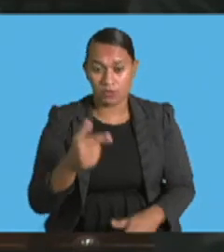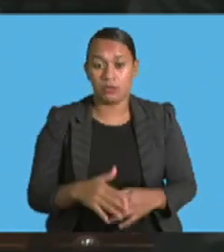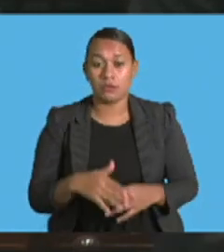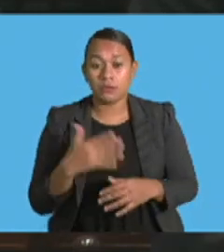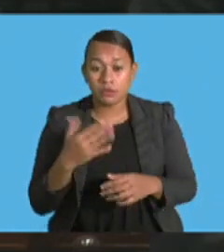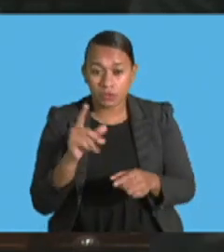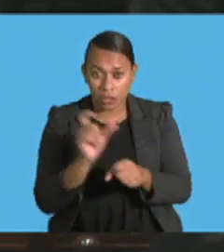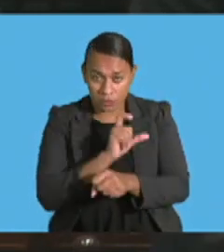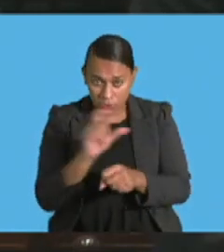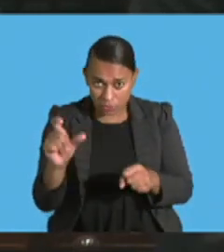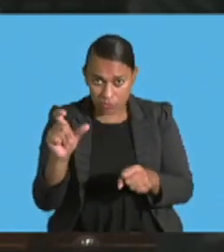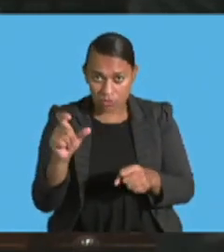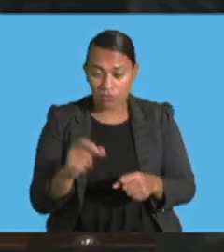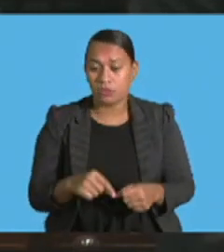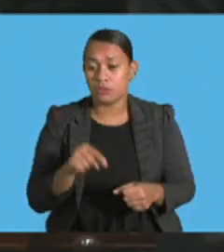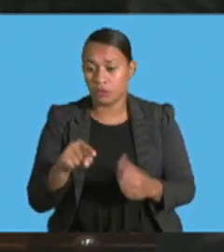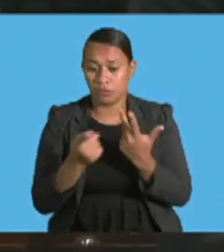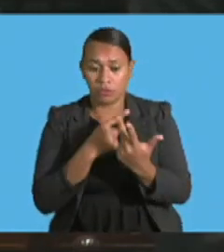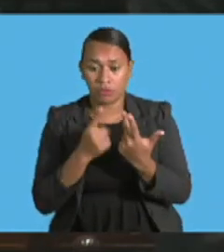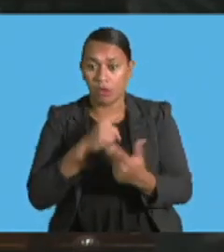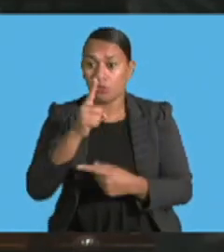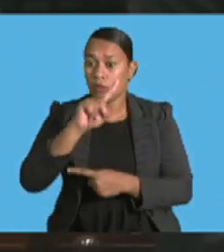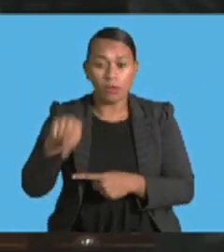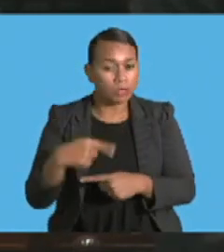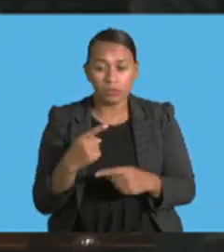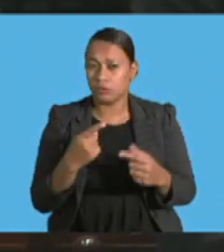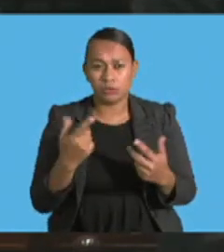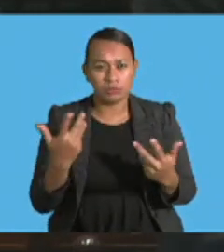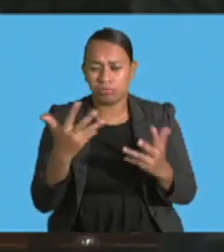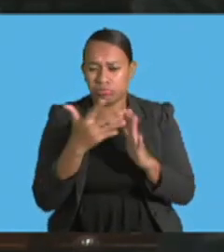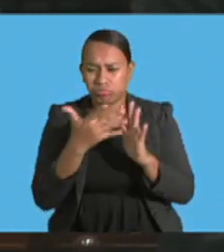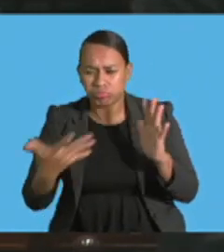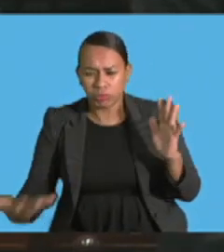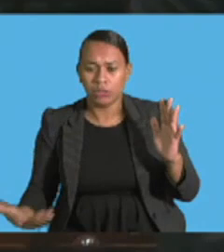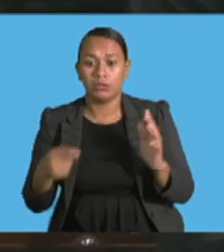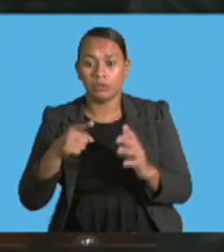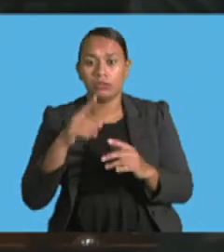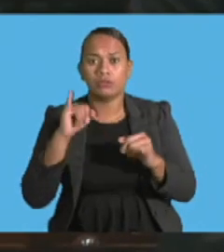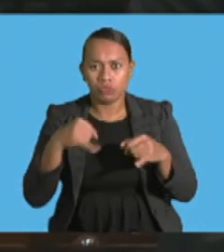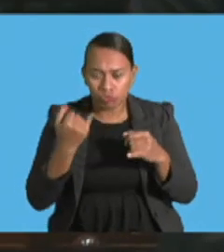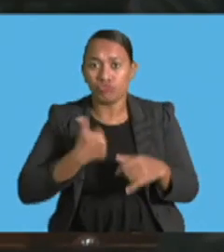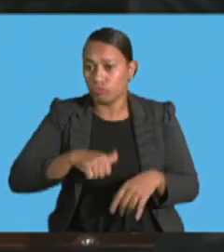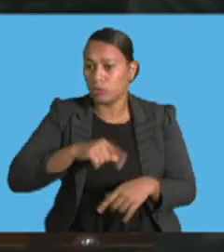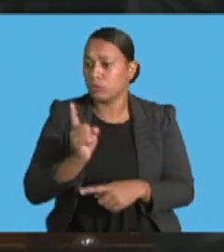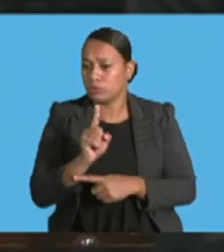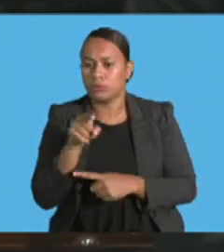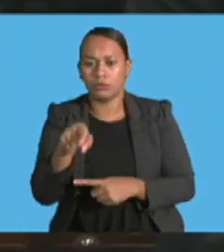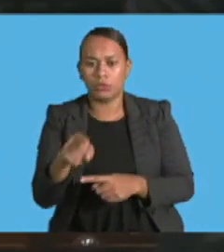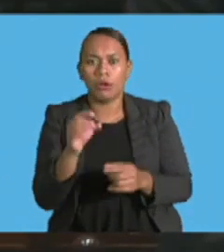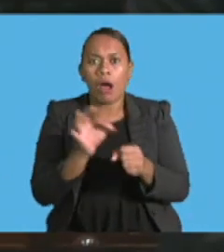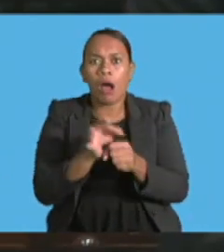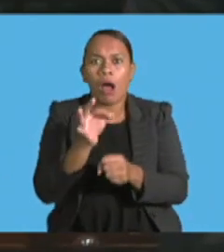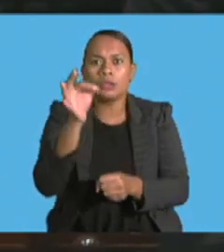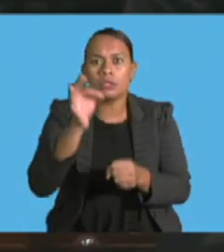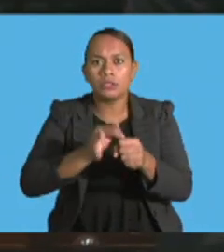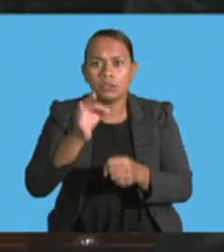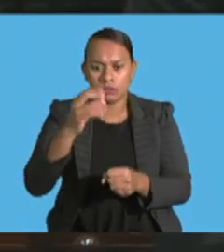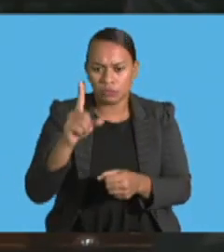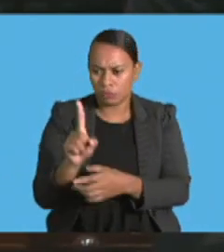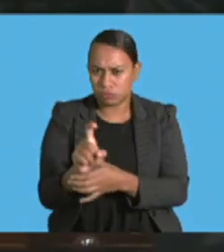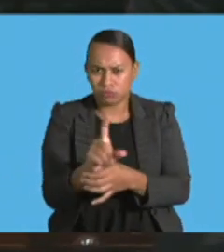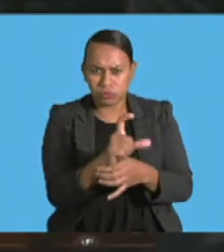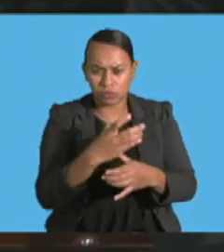that are users of ozone depleting gases. Mr. Speaker say, in the last fiscal year, the Department of Environment